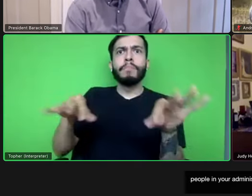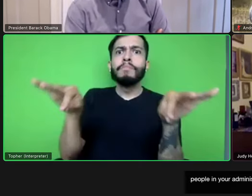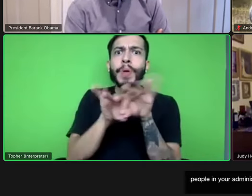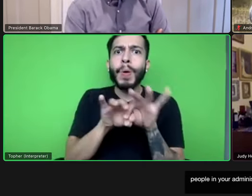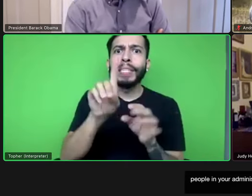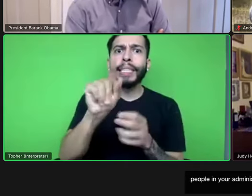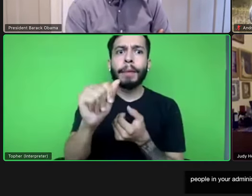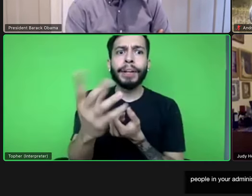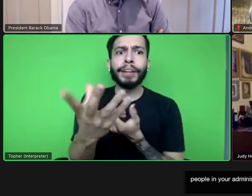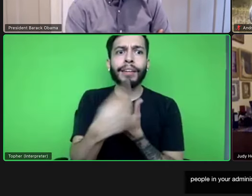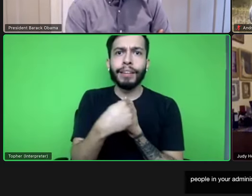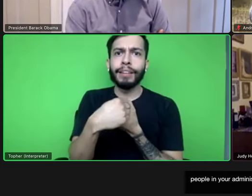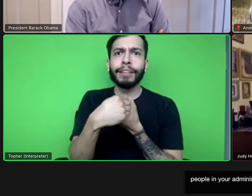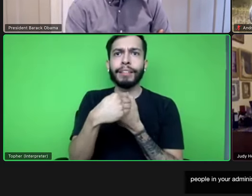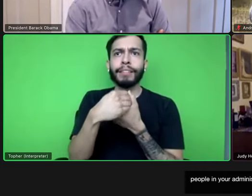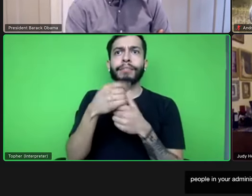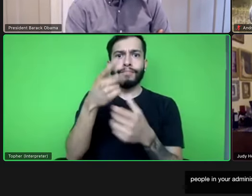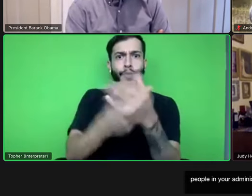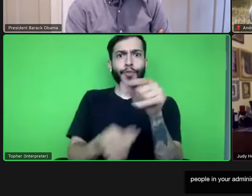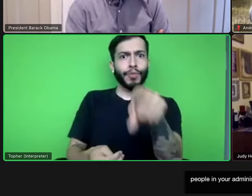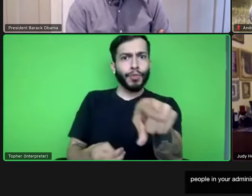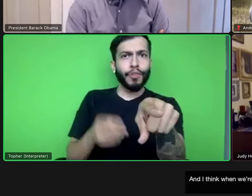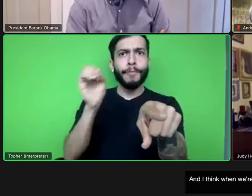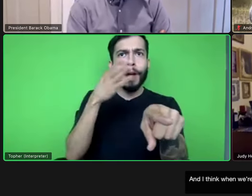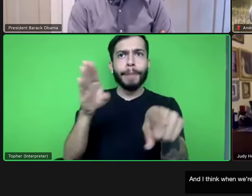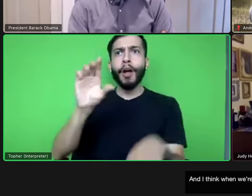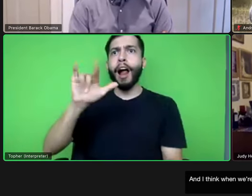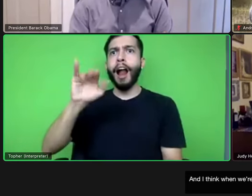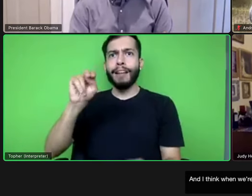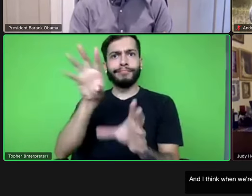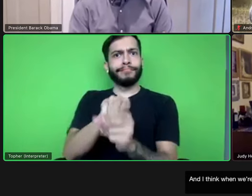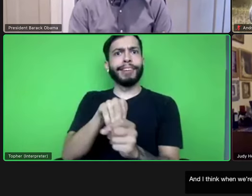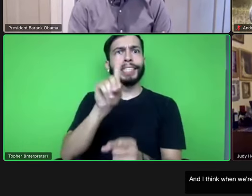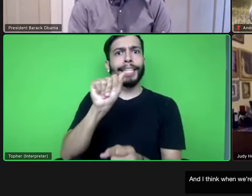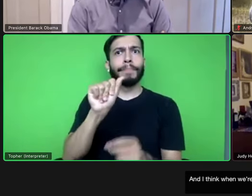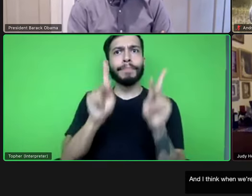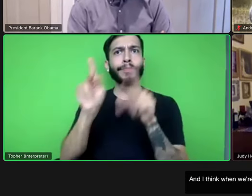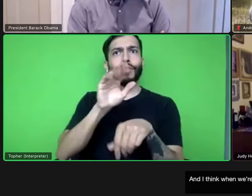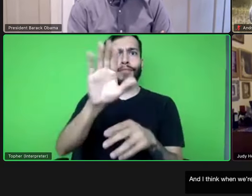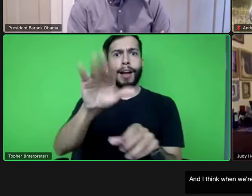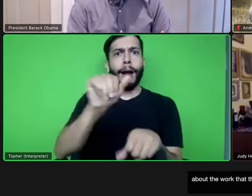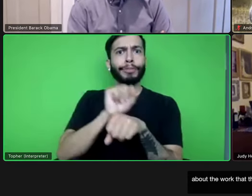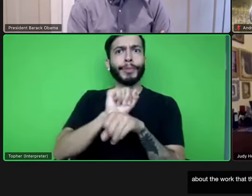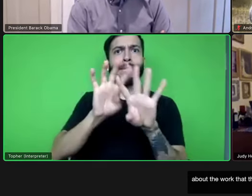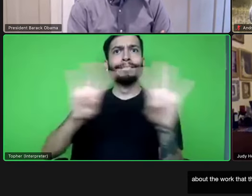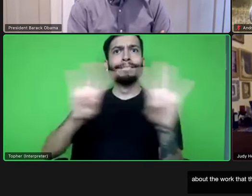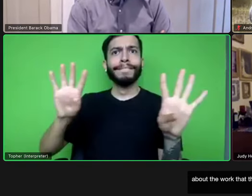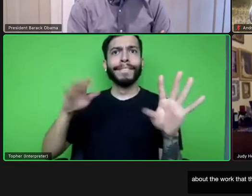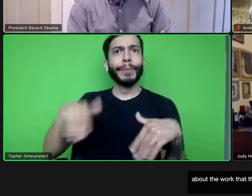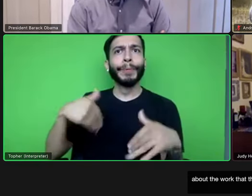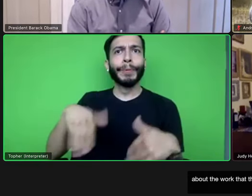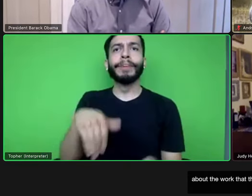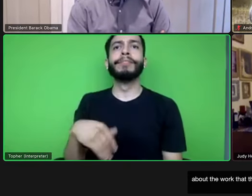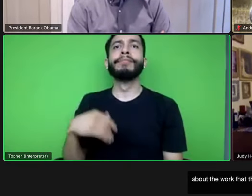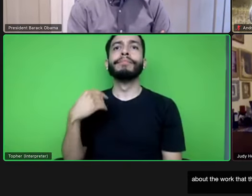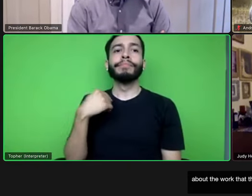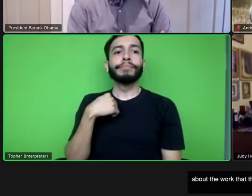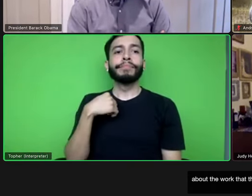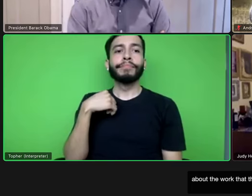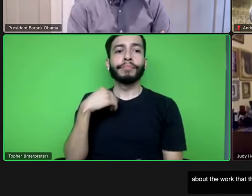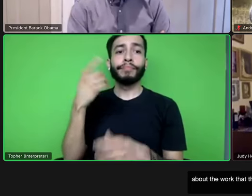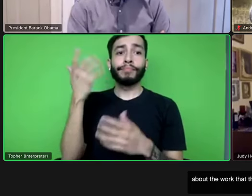talking about the work that the Crip Camp 2020 is